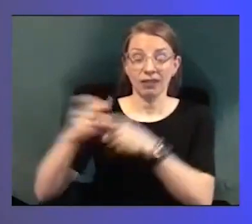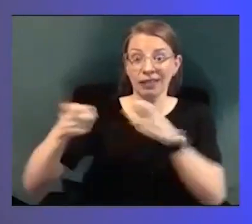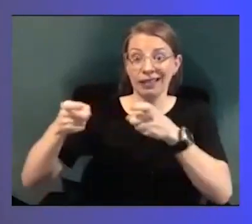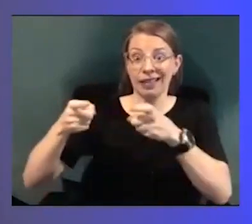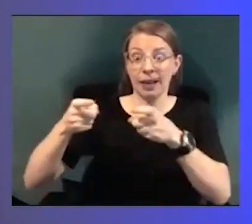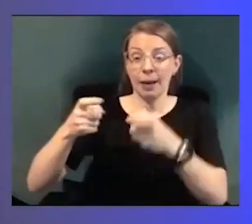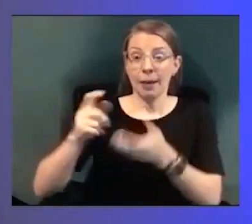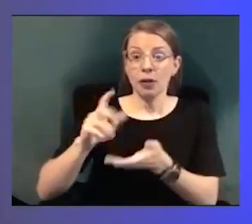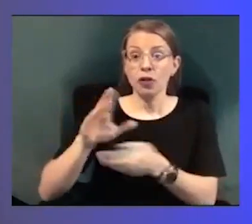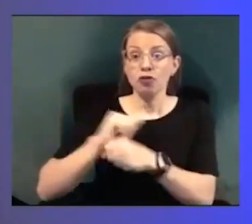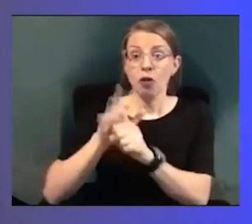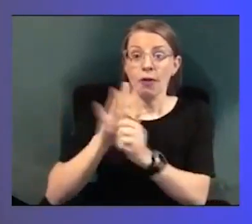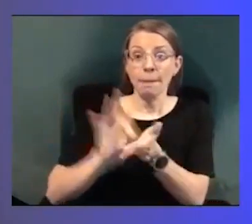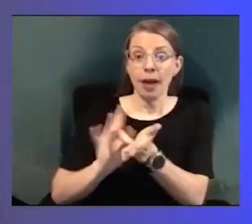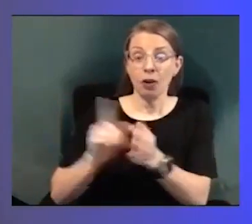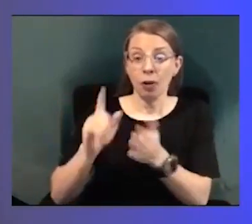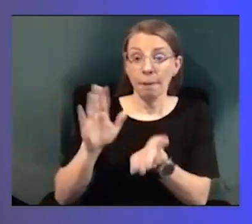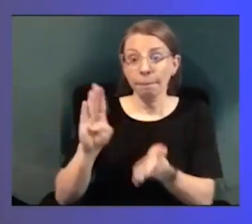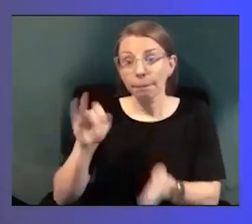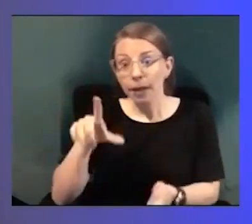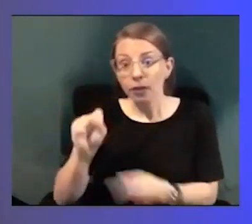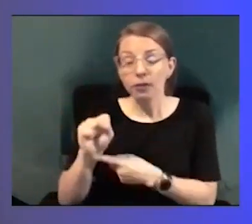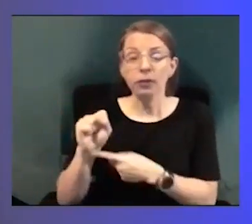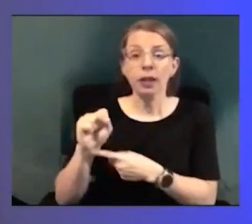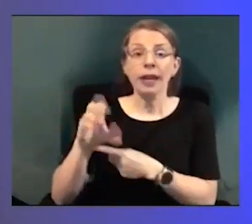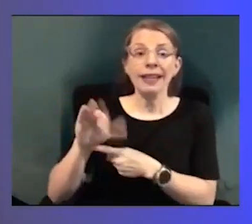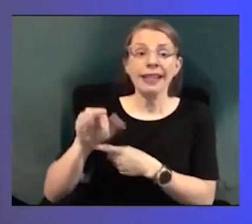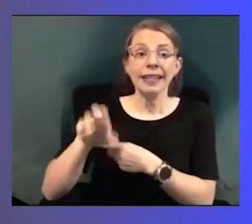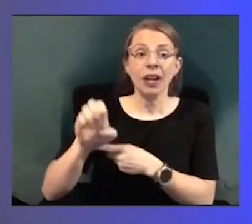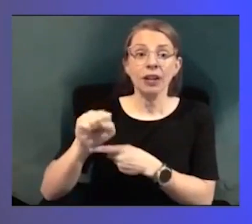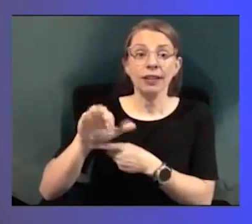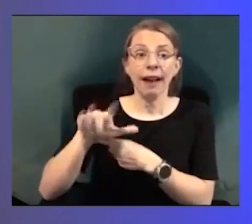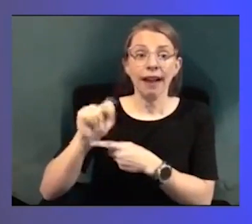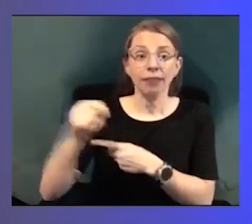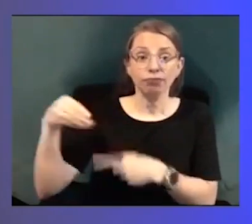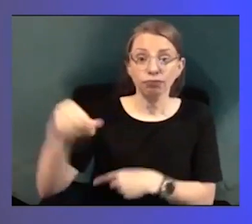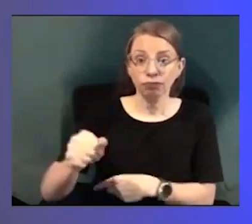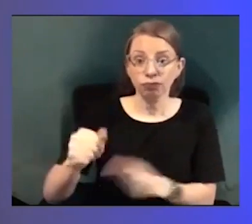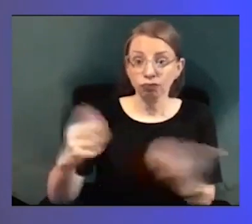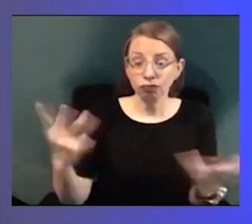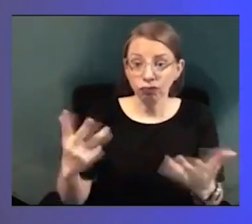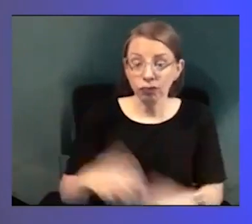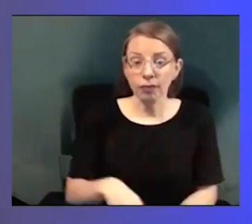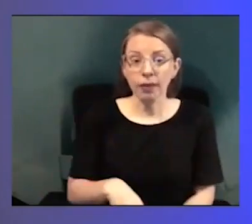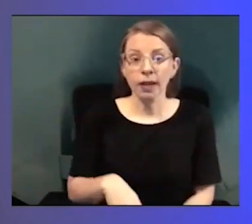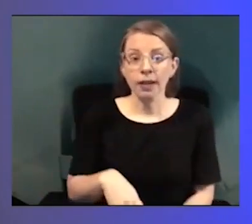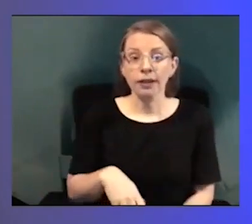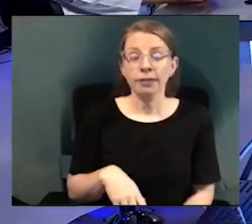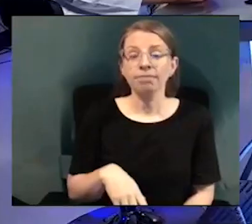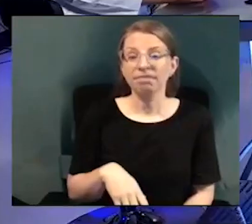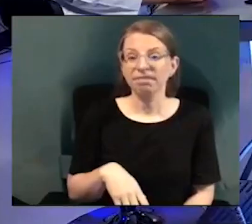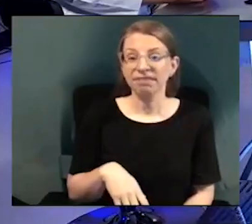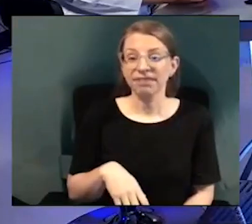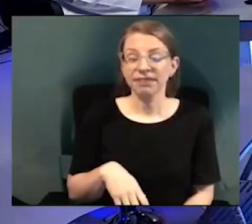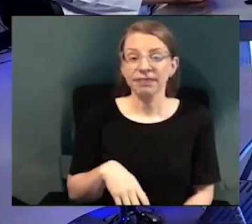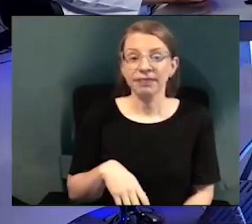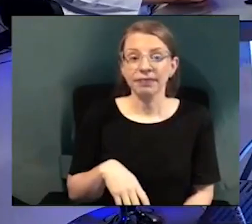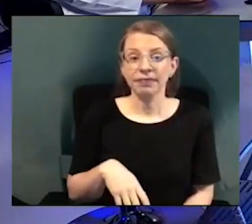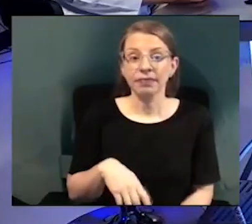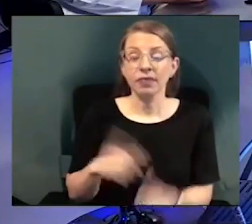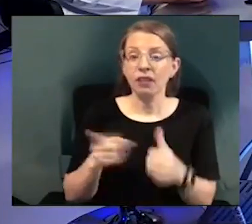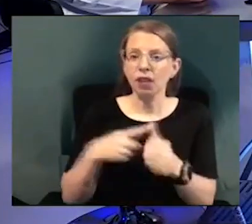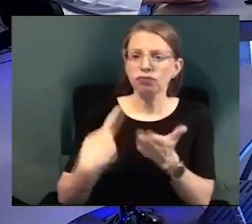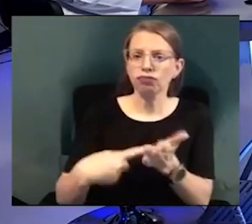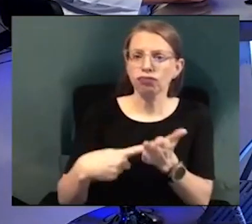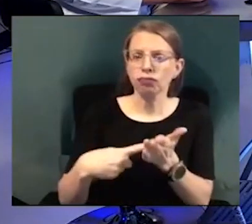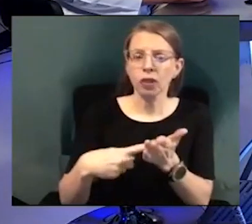is covered by the CARES Act, because it's all just so clear, right? It's the best. All right, well, let me first talk to a couple of questions